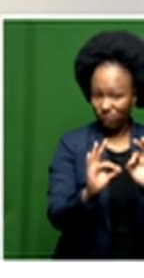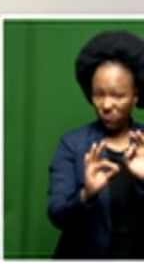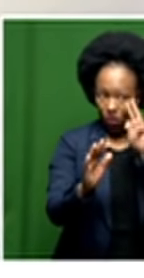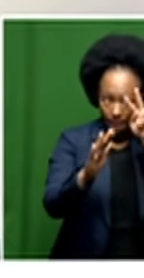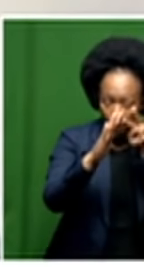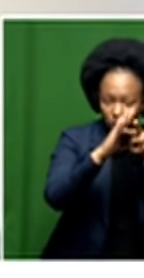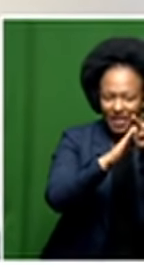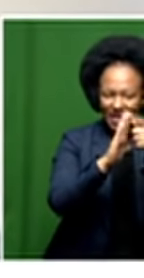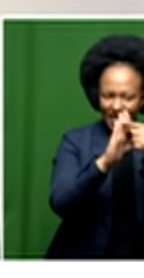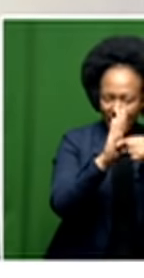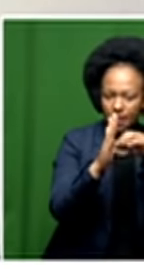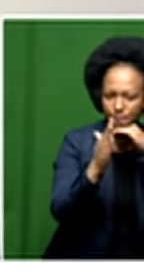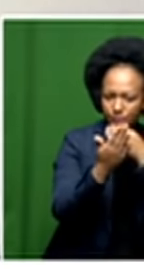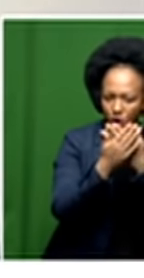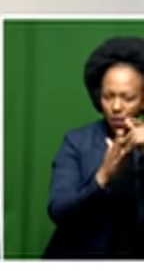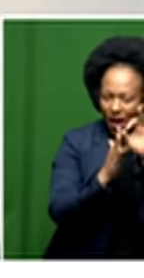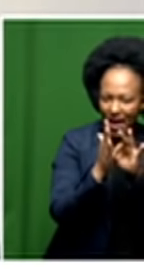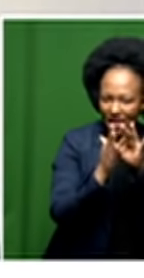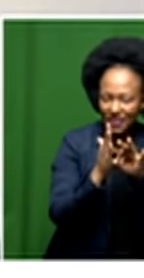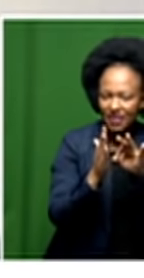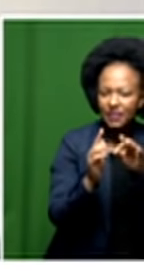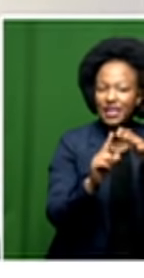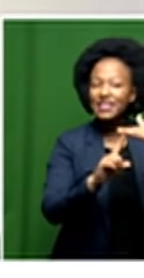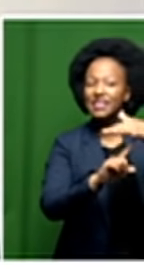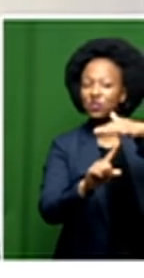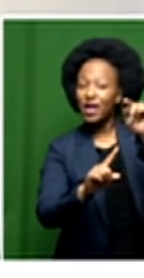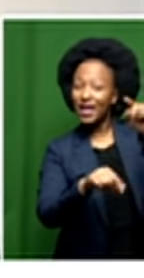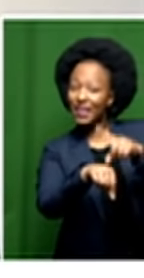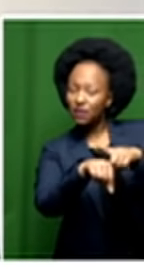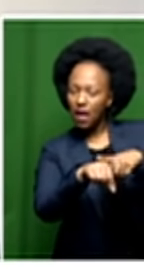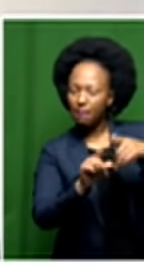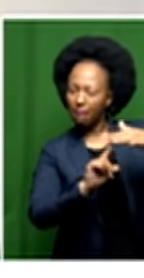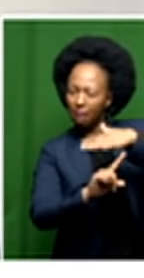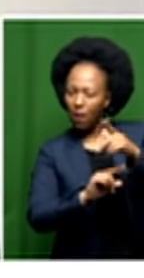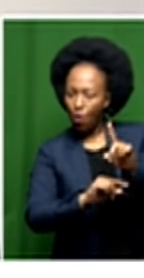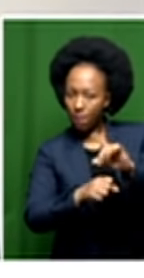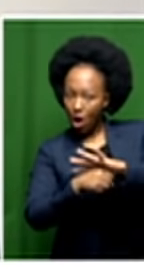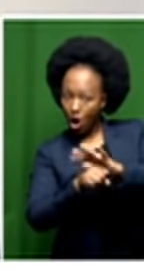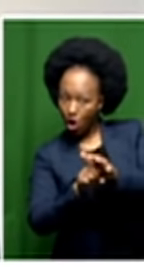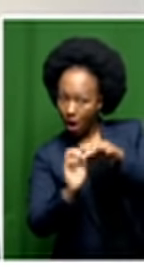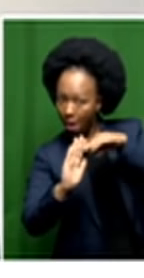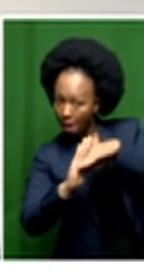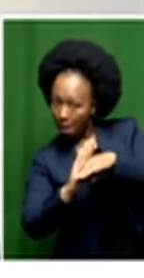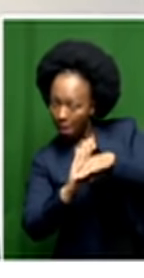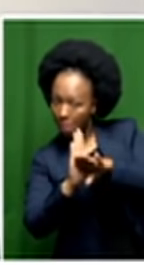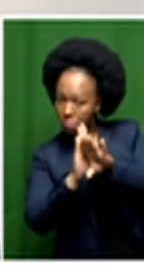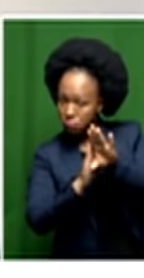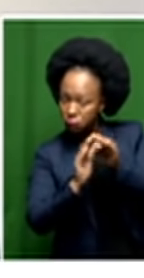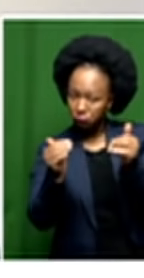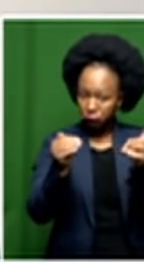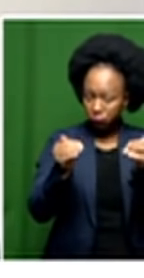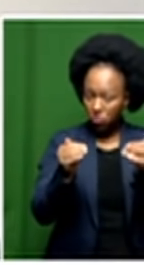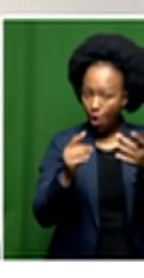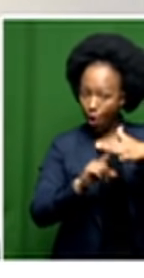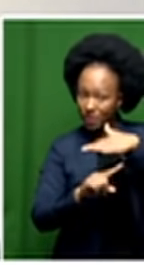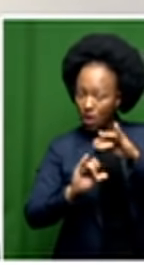projection. What, in fact, will be the situation in the country by then? Will the infections be down? Will they be manageable? Or